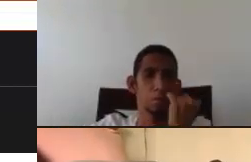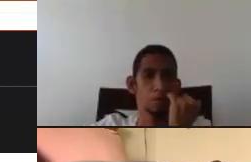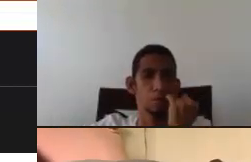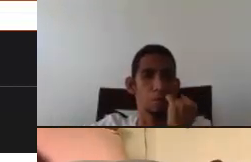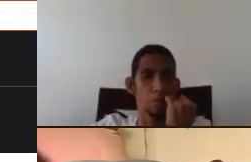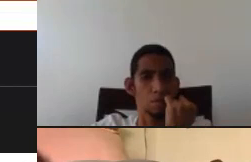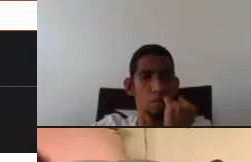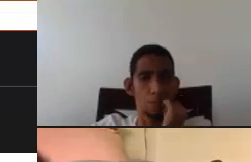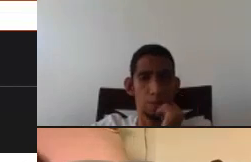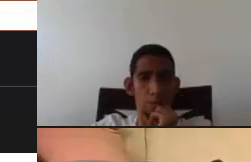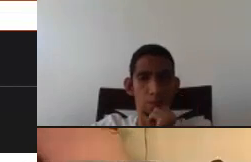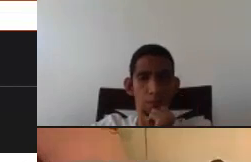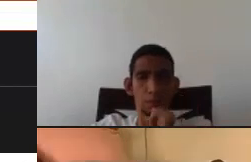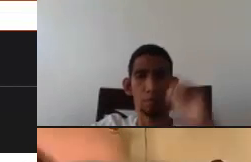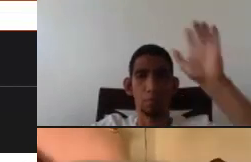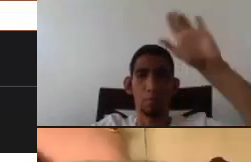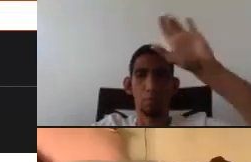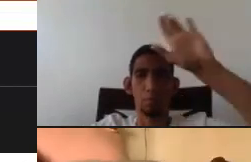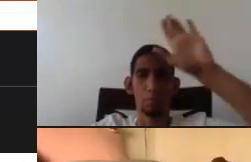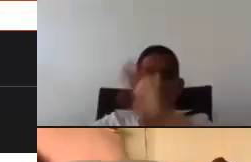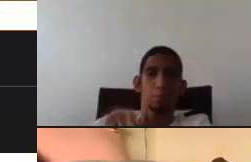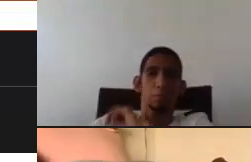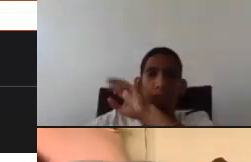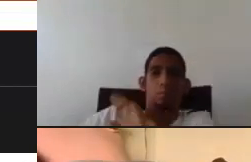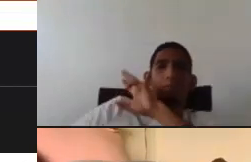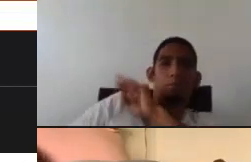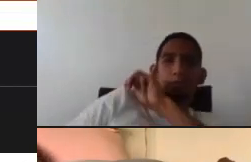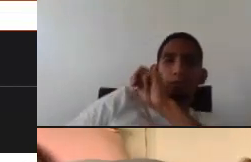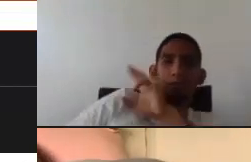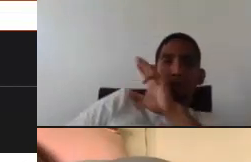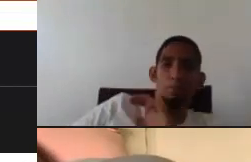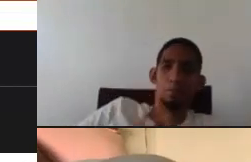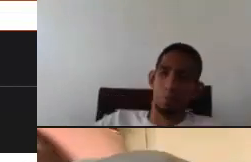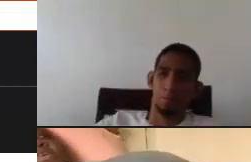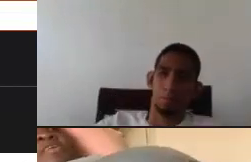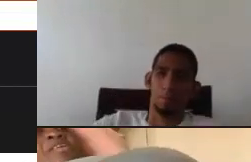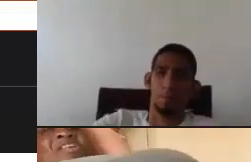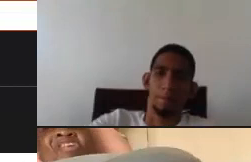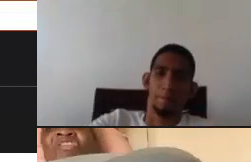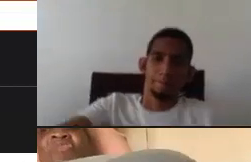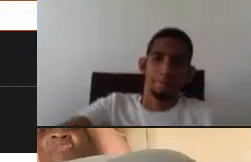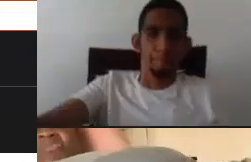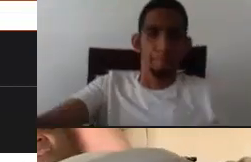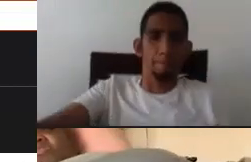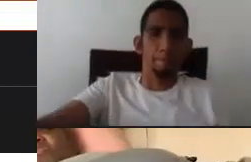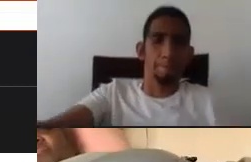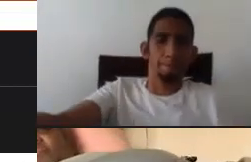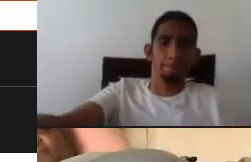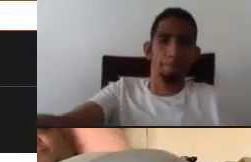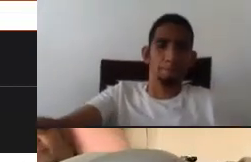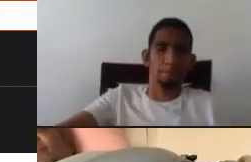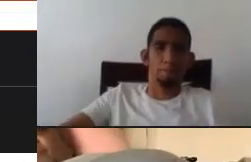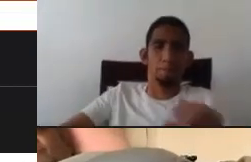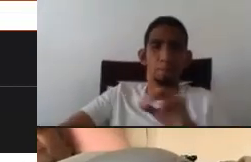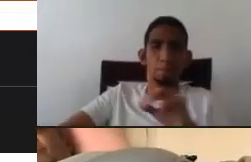data sharing will be a priority to both researchers and participants are going to have access to study information about